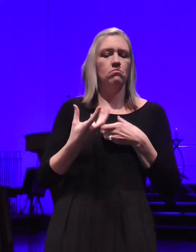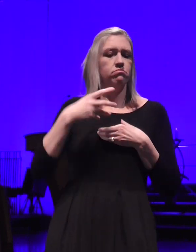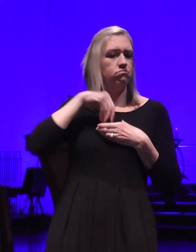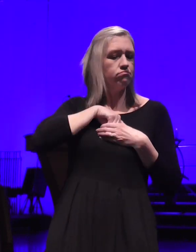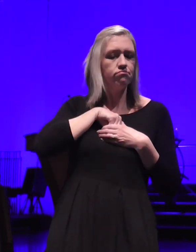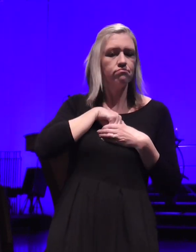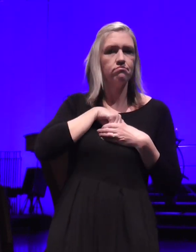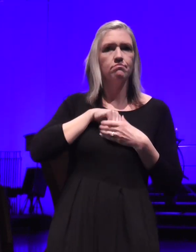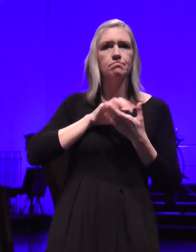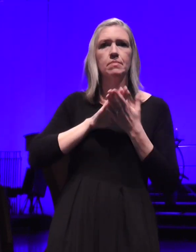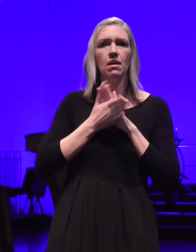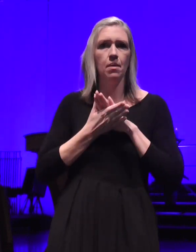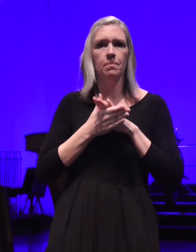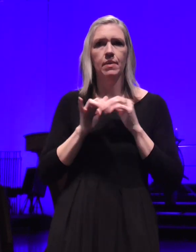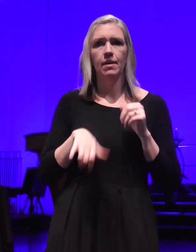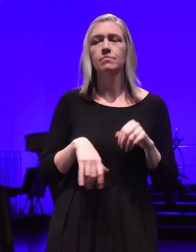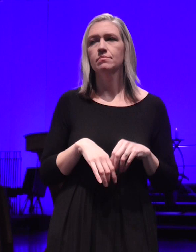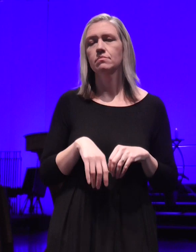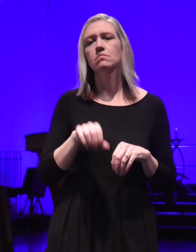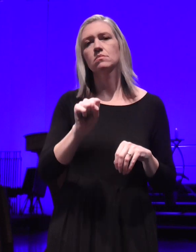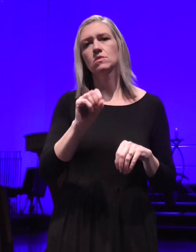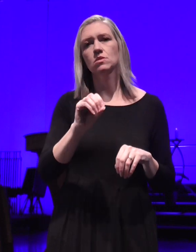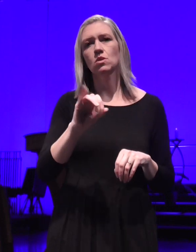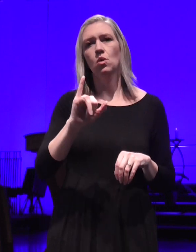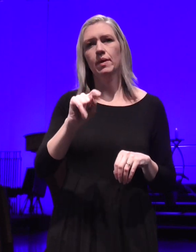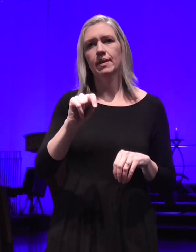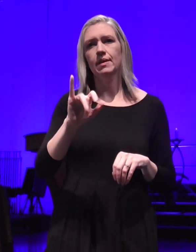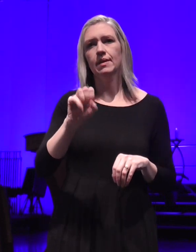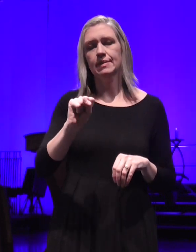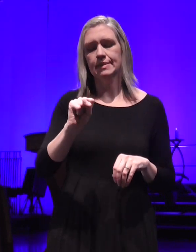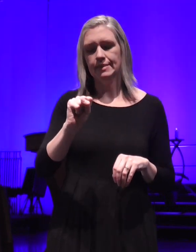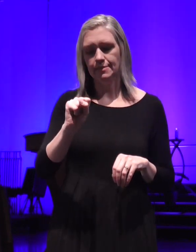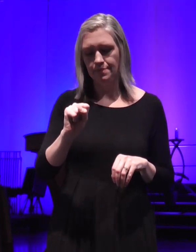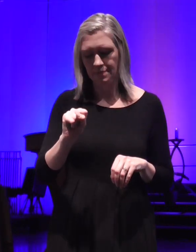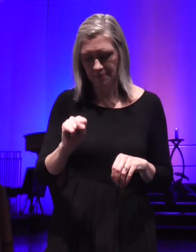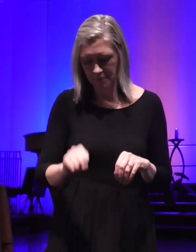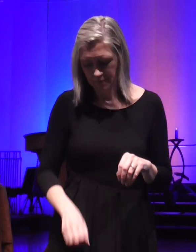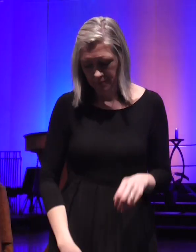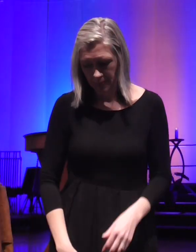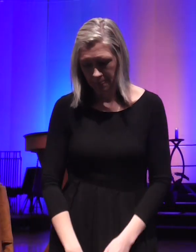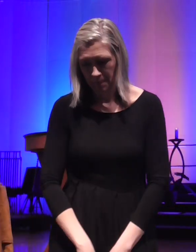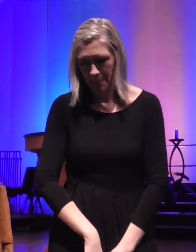them, we become them. And so it is. Amen.